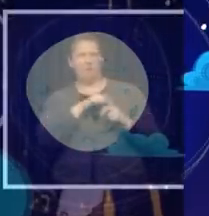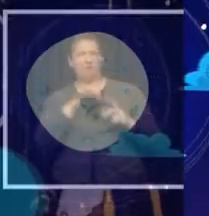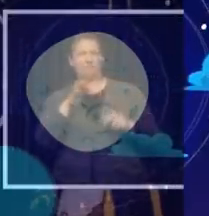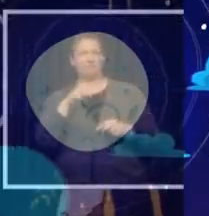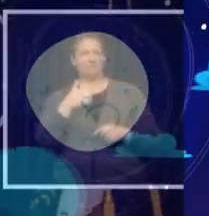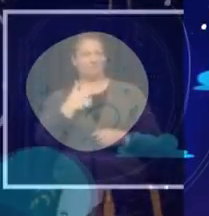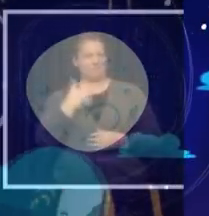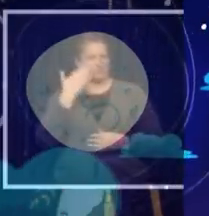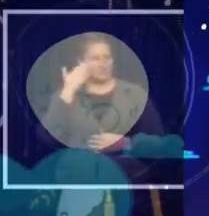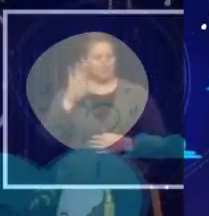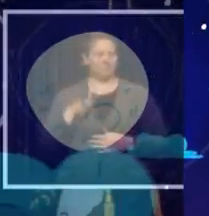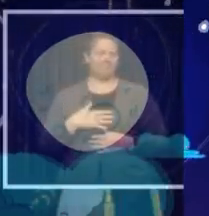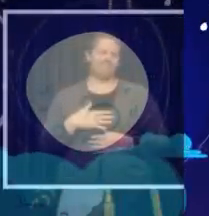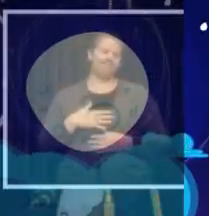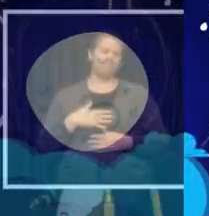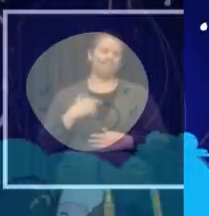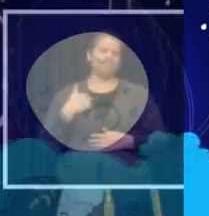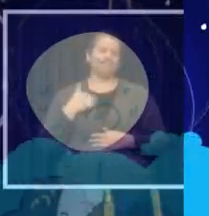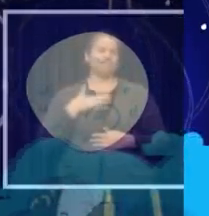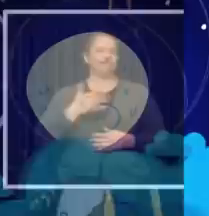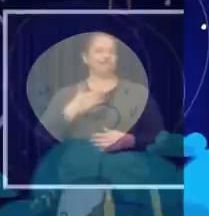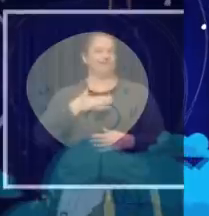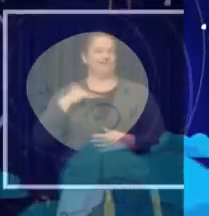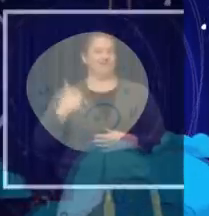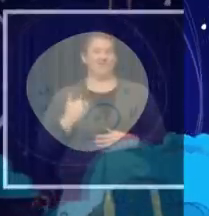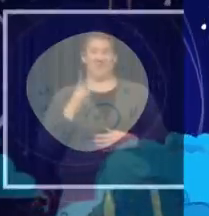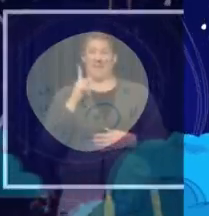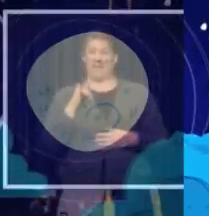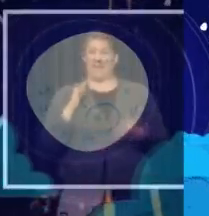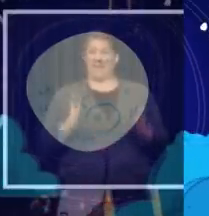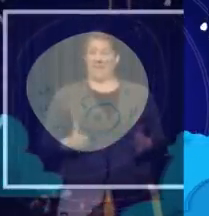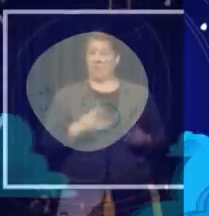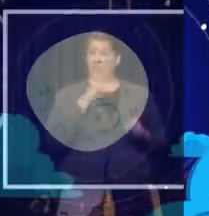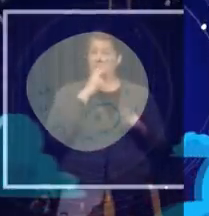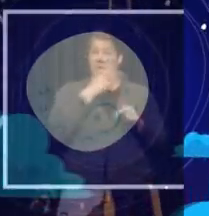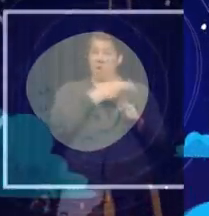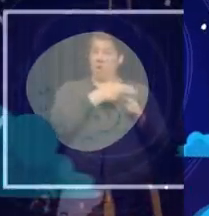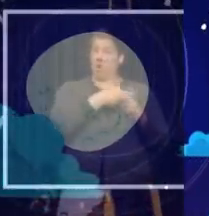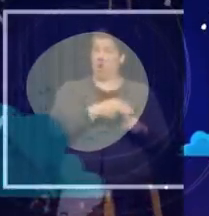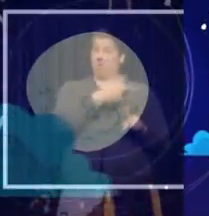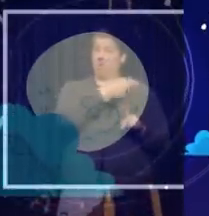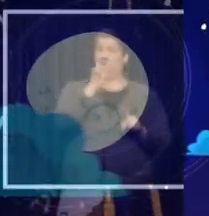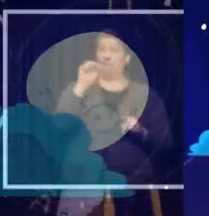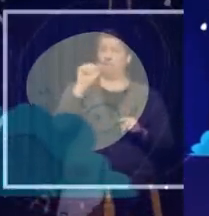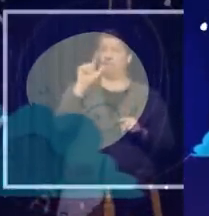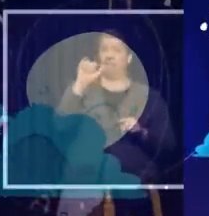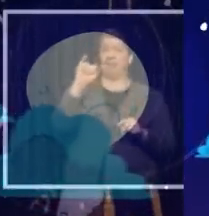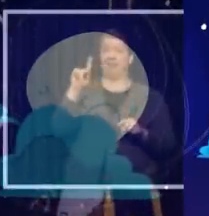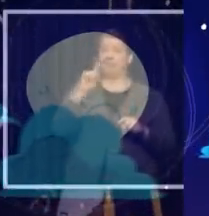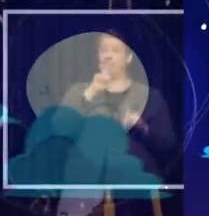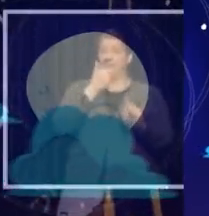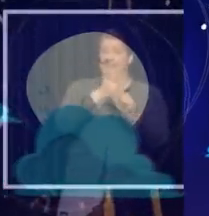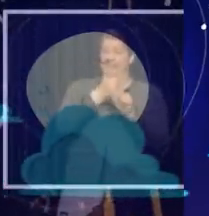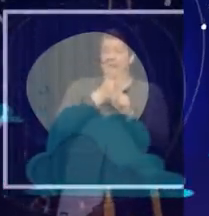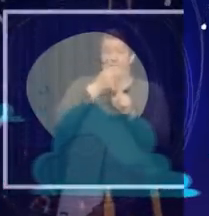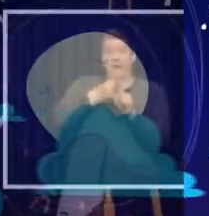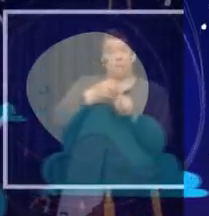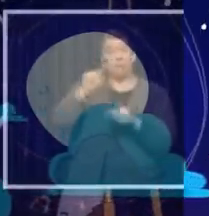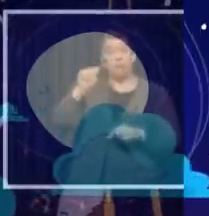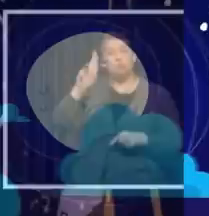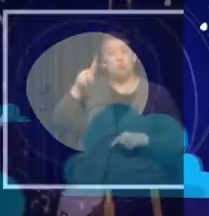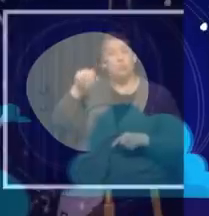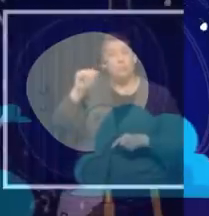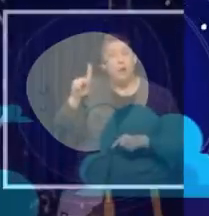fault, that we have a Kentuckian who goes by Malik, whose name is Tupac Shakur. I talked to him on the phone